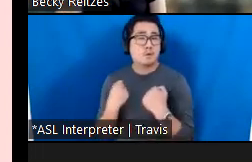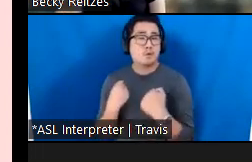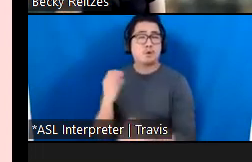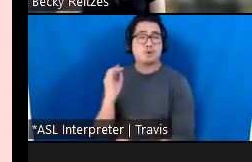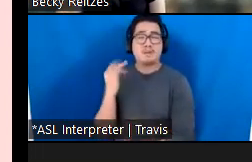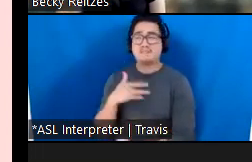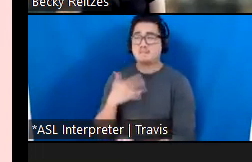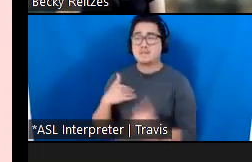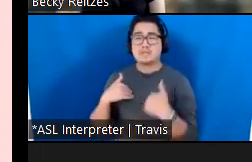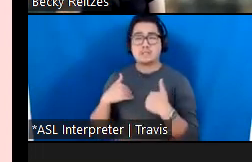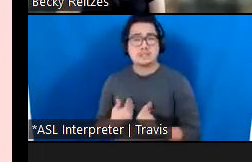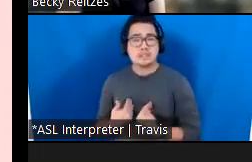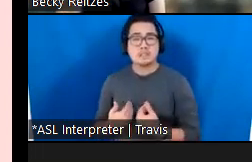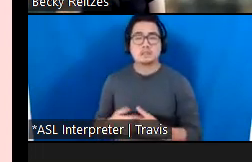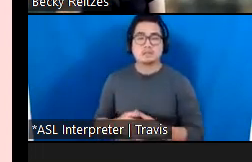And